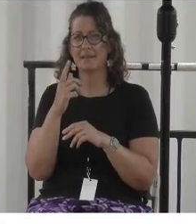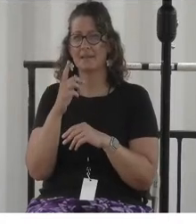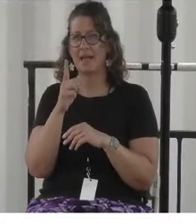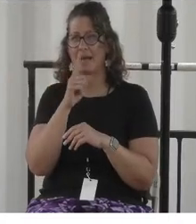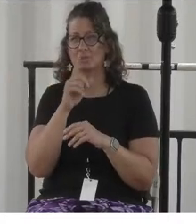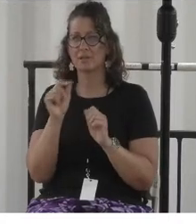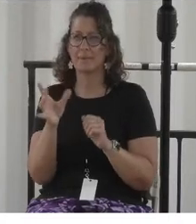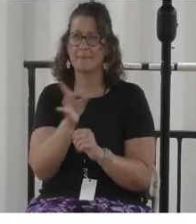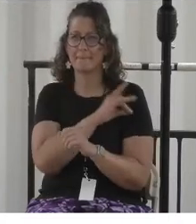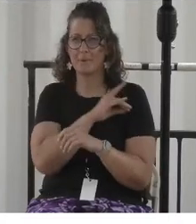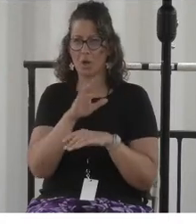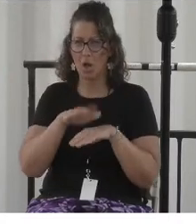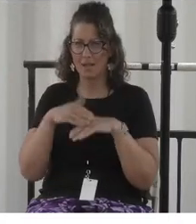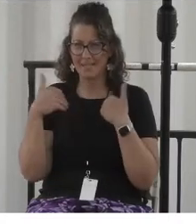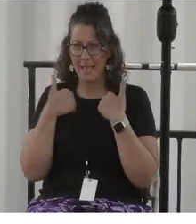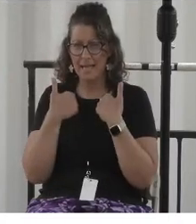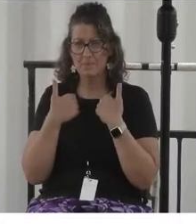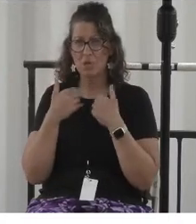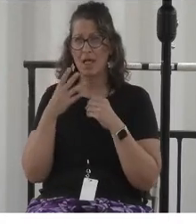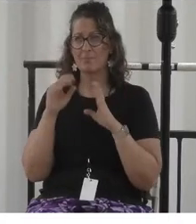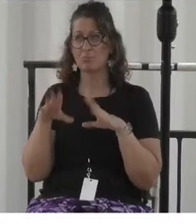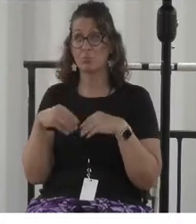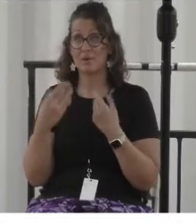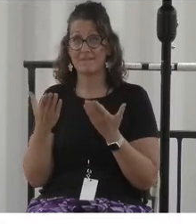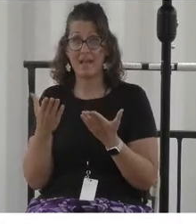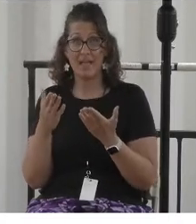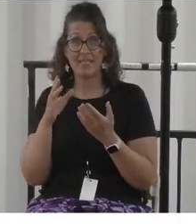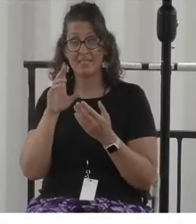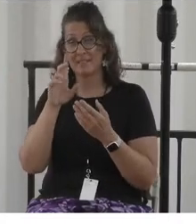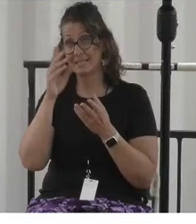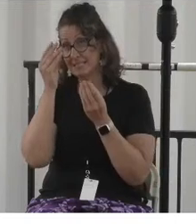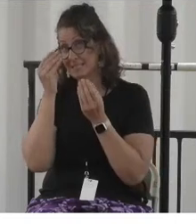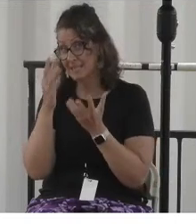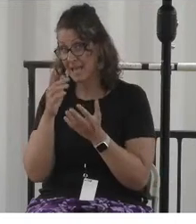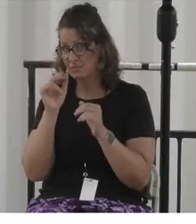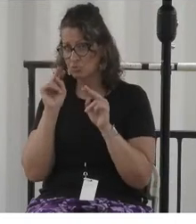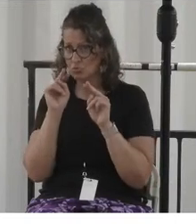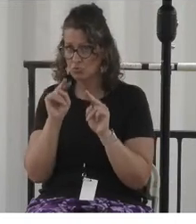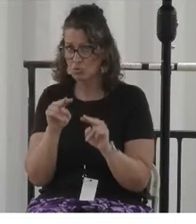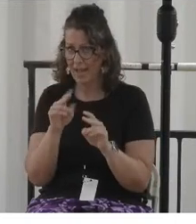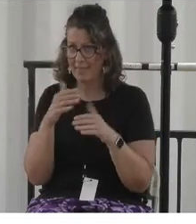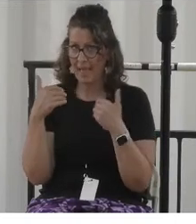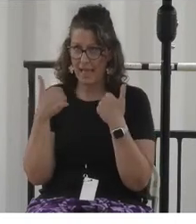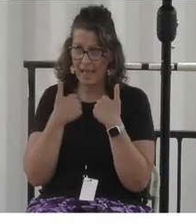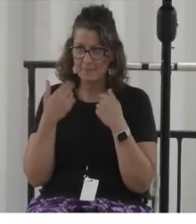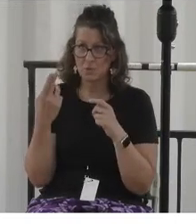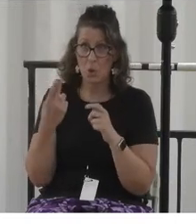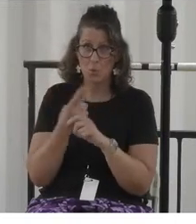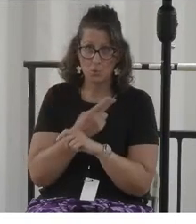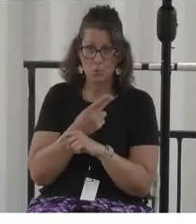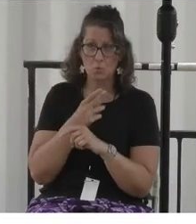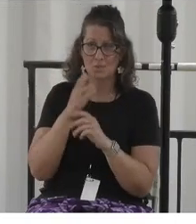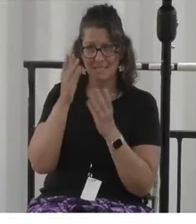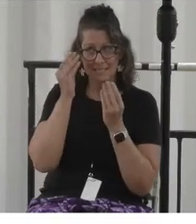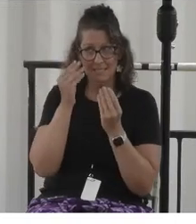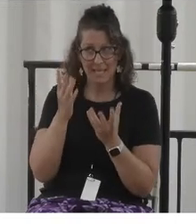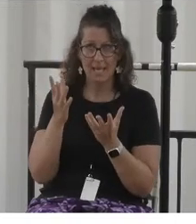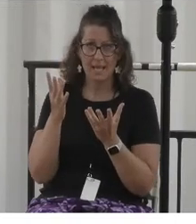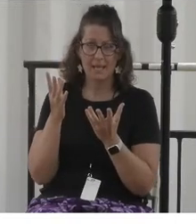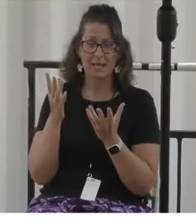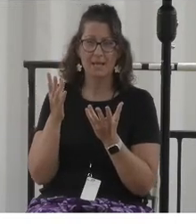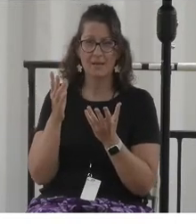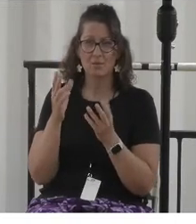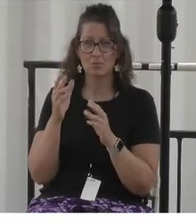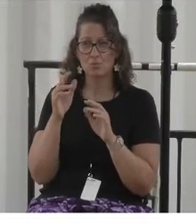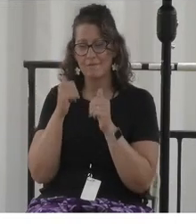on an animal and provide that data that allows, you know, you guys to be able to track those animals and use that data